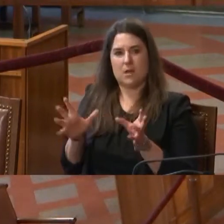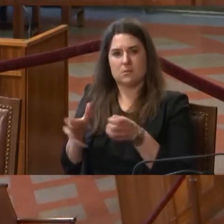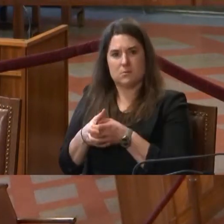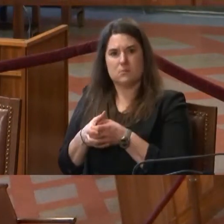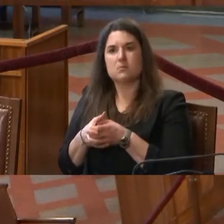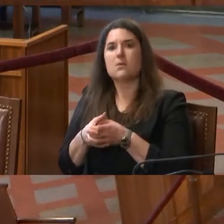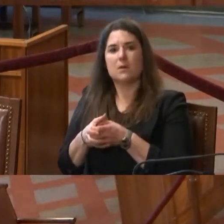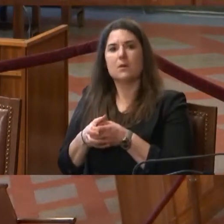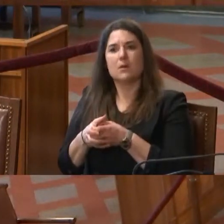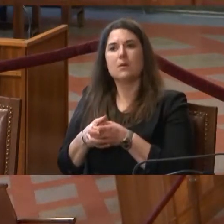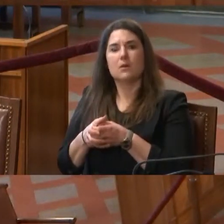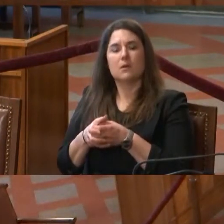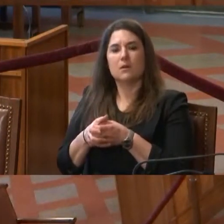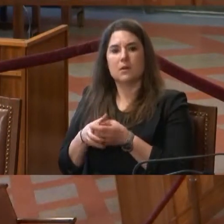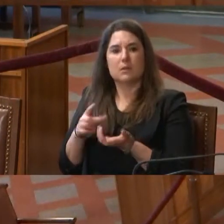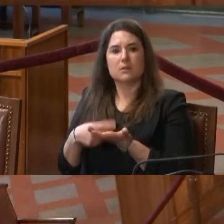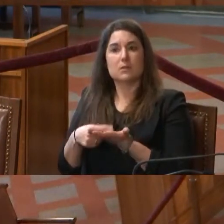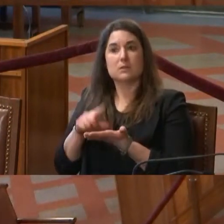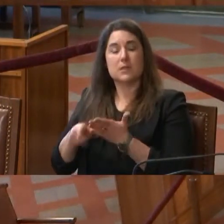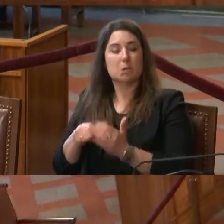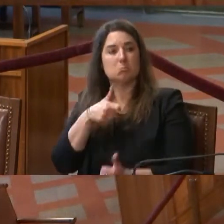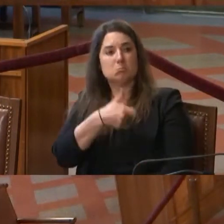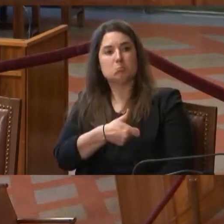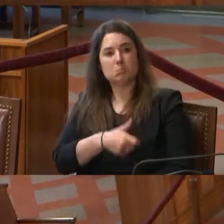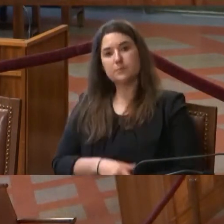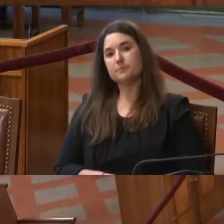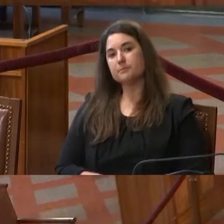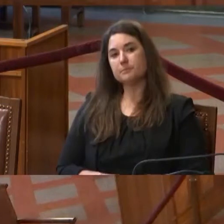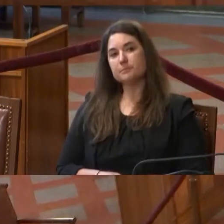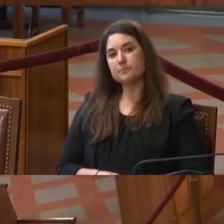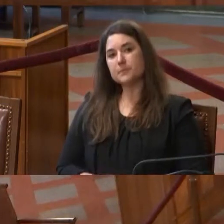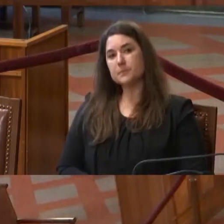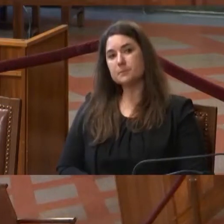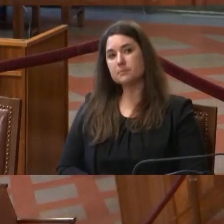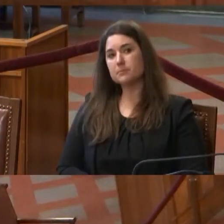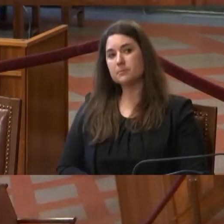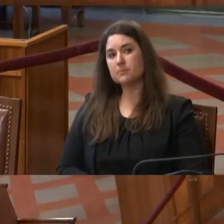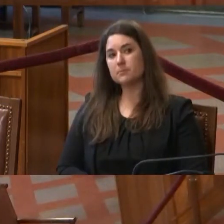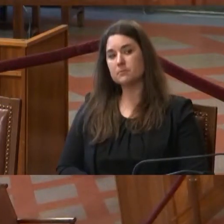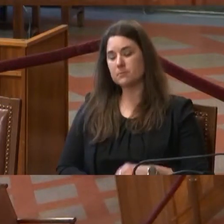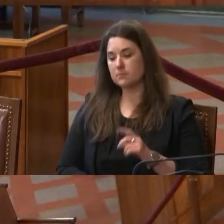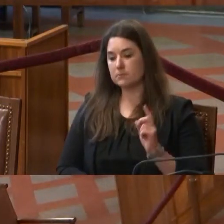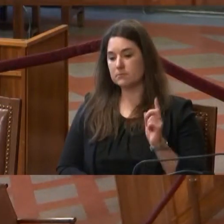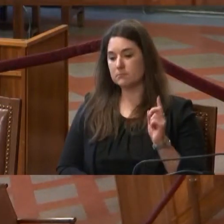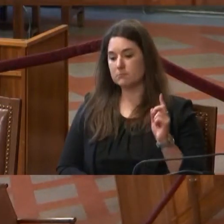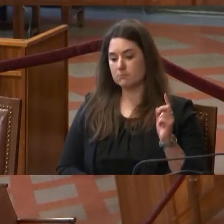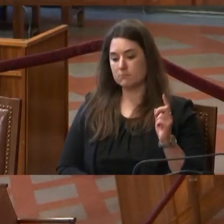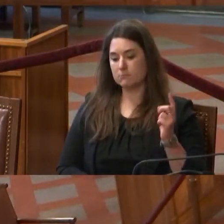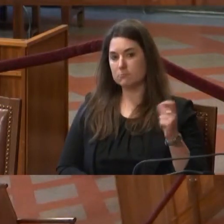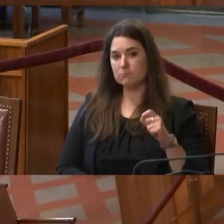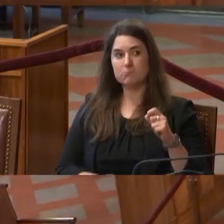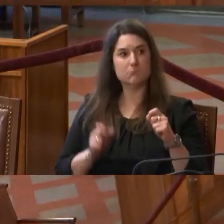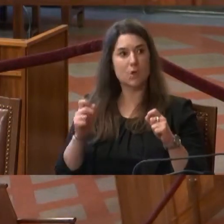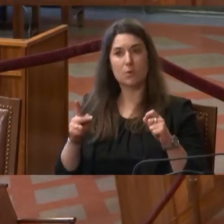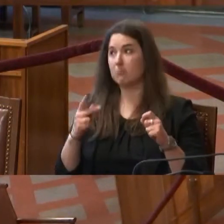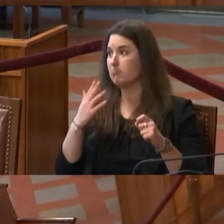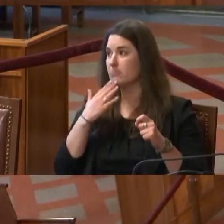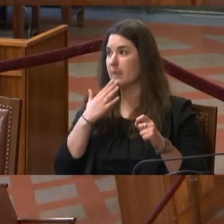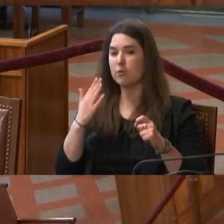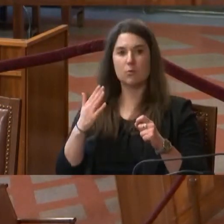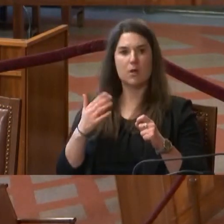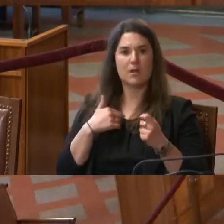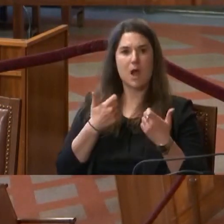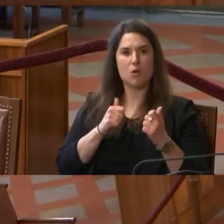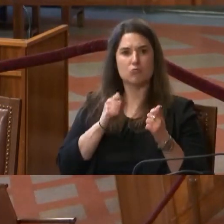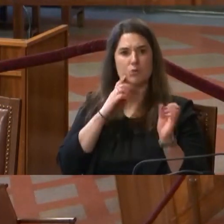with Chief of Staff Gilman. Sounds good. Or the mayor. Happy office. To, yeah. Okay. Thank you. I'll